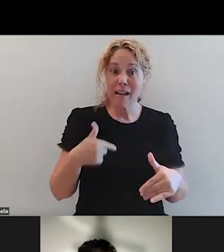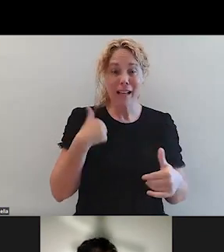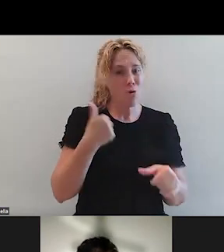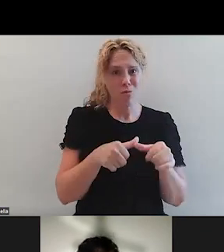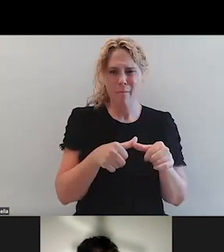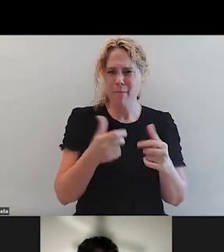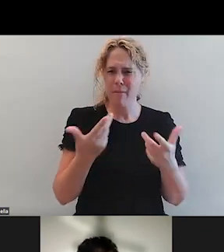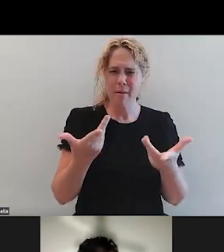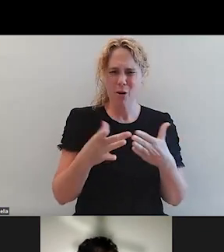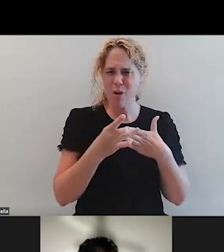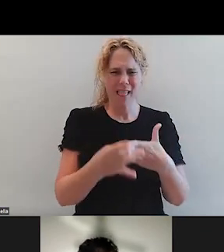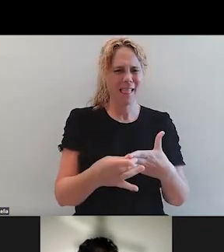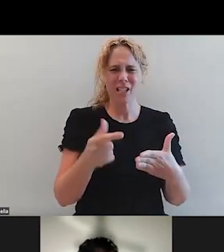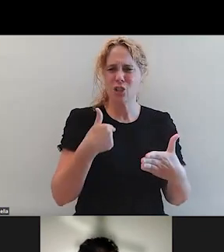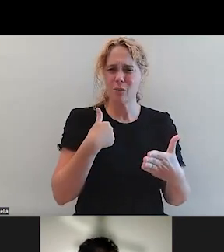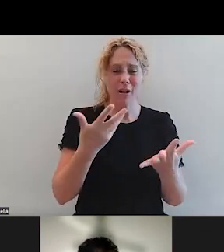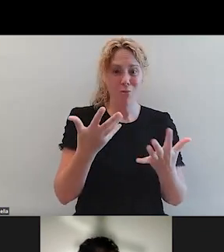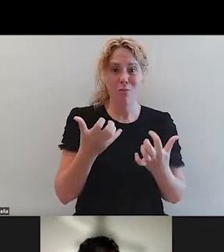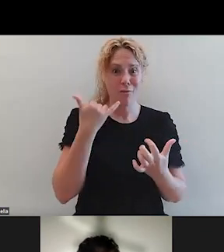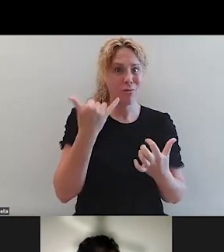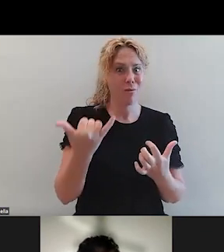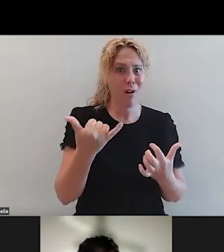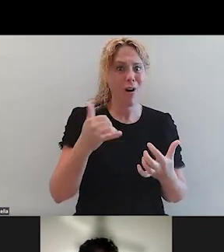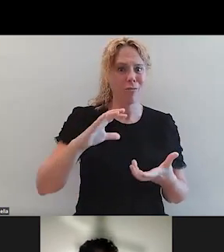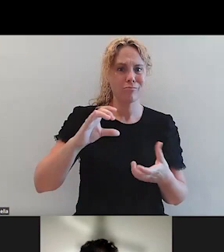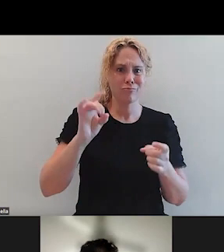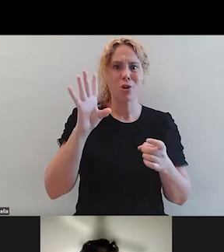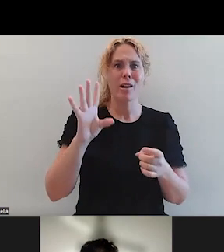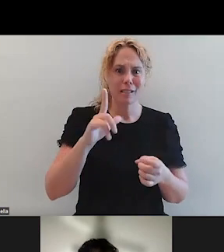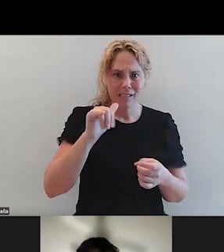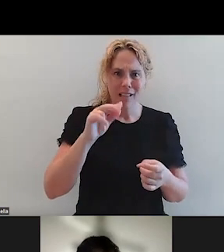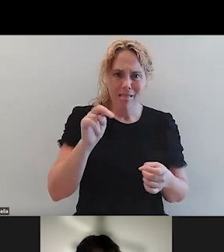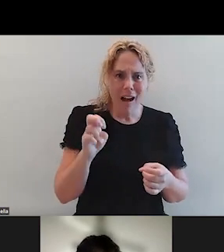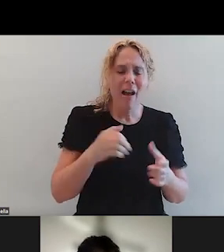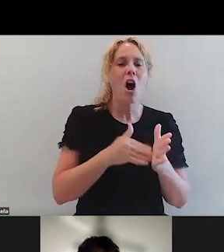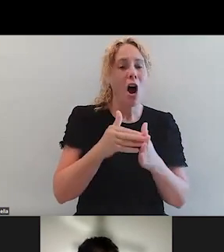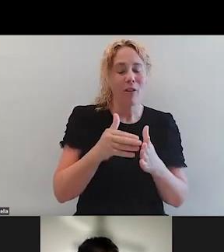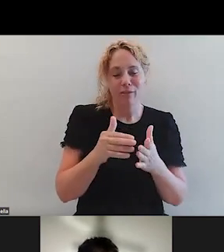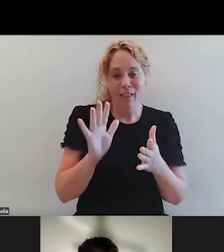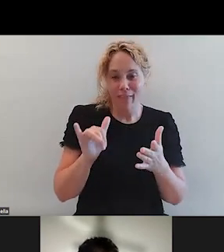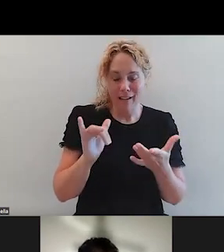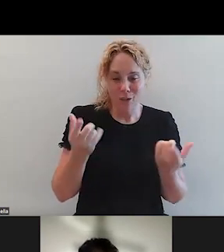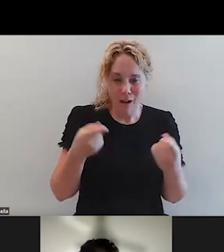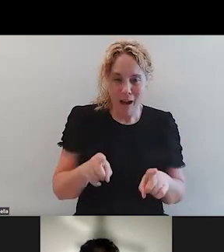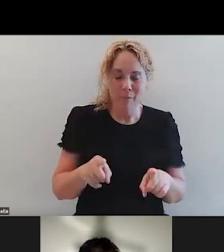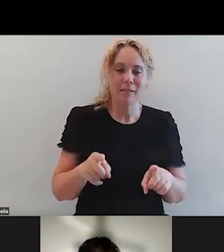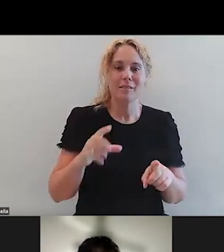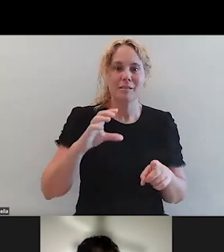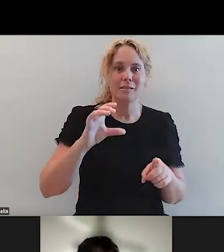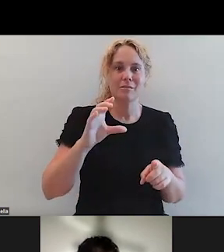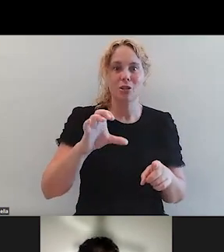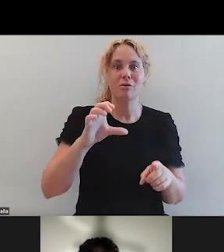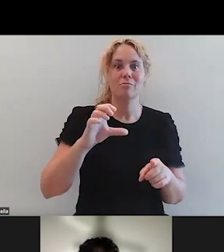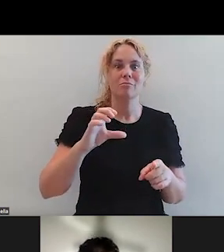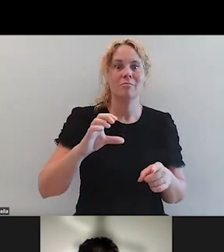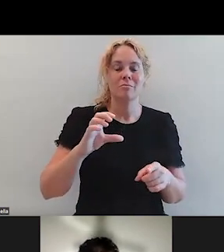what led to me wanting to call a crisis line. That often is how it goes. And, crisis is heat of the